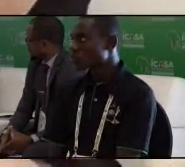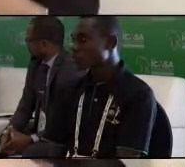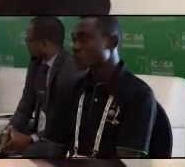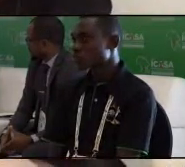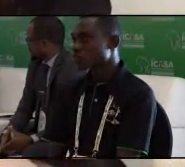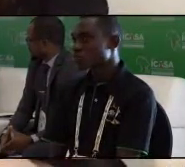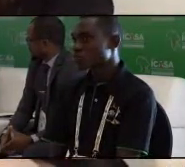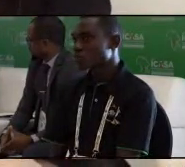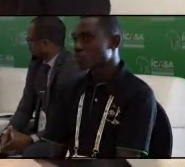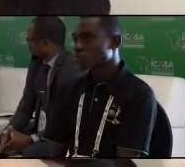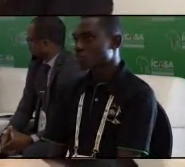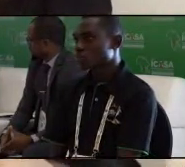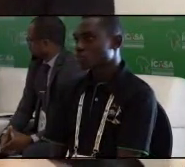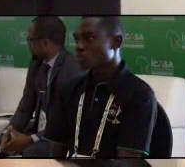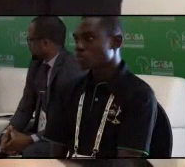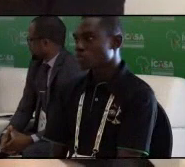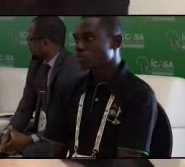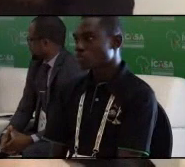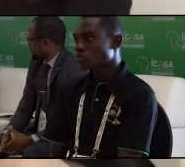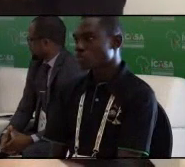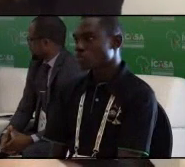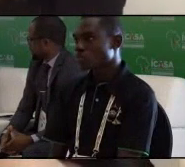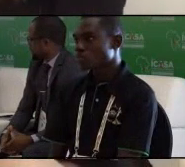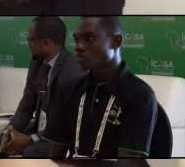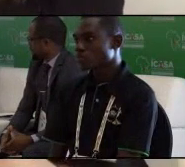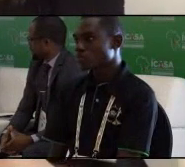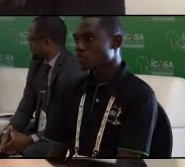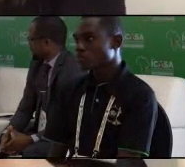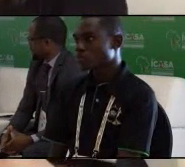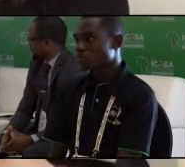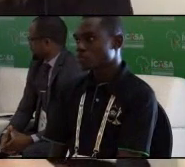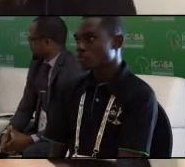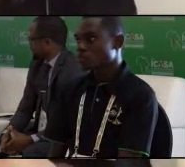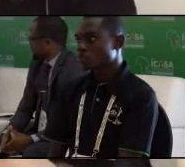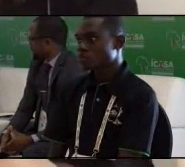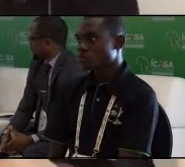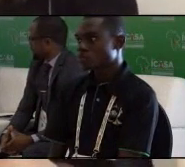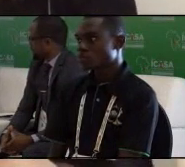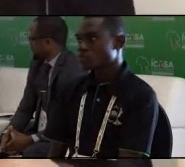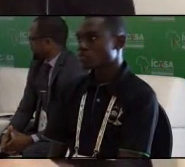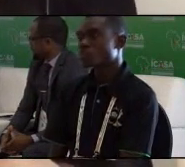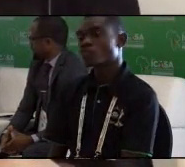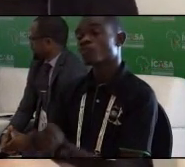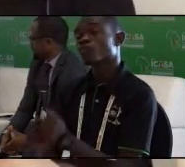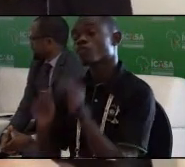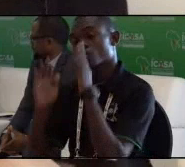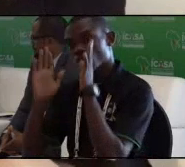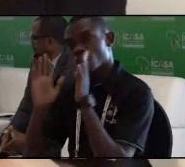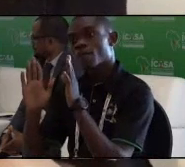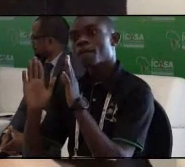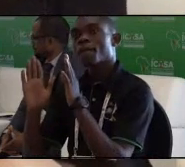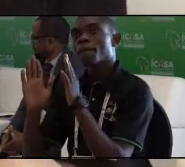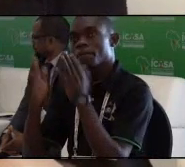my question, because we were interested in the blood-based self-test kits. Did you see with your campaigns,